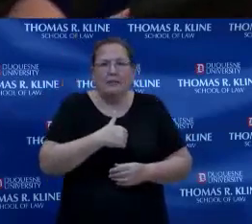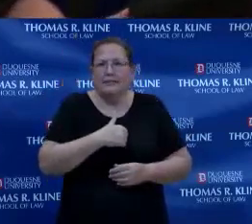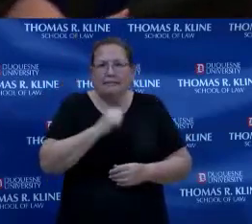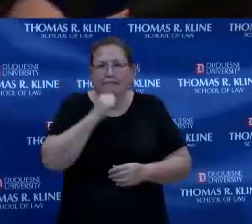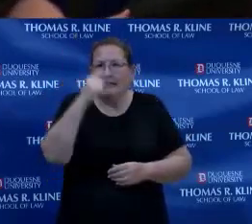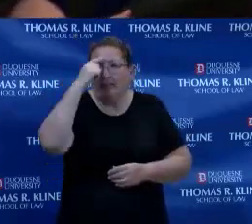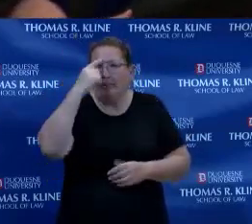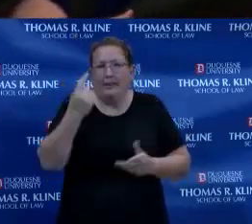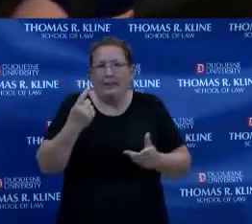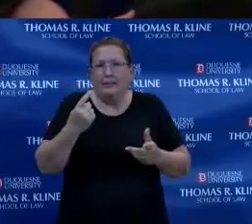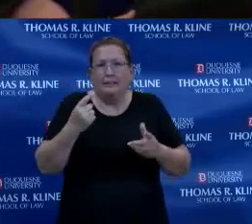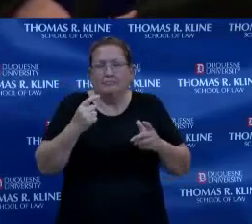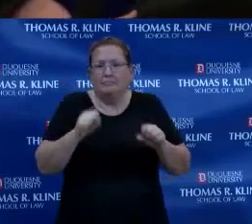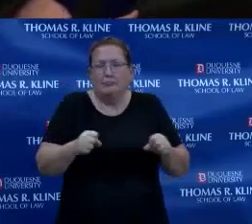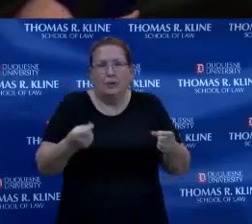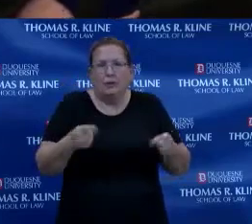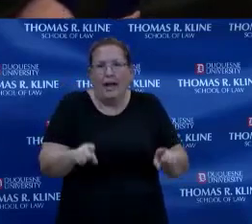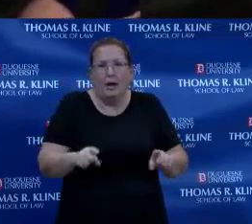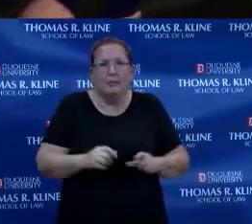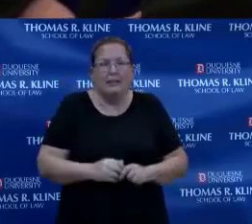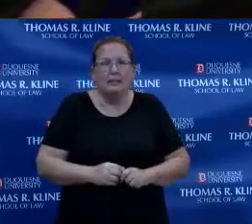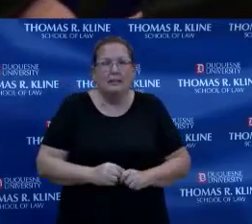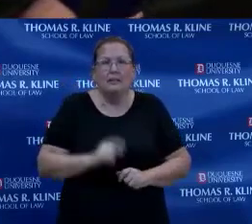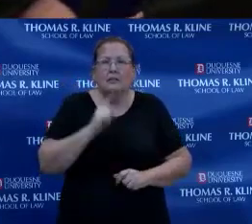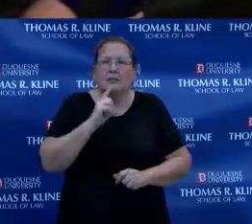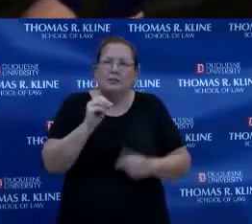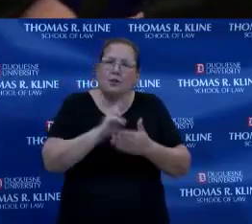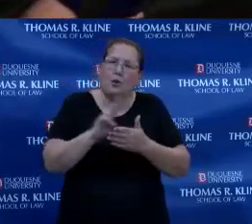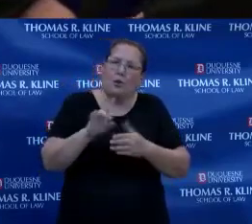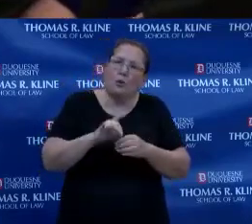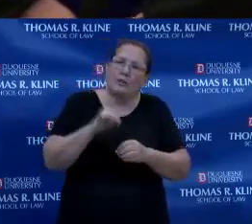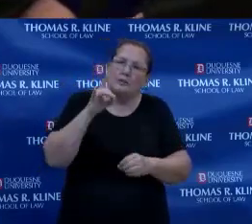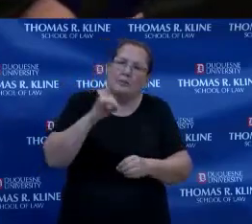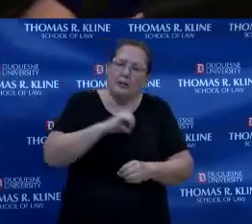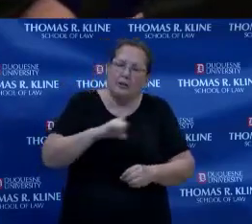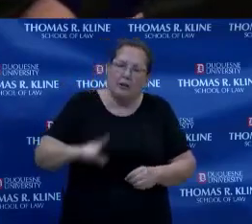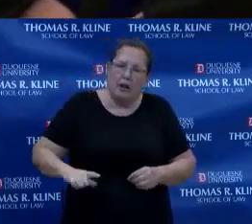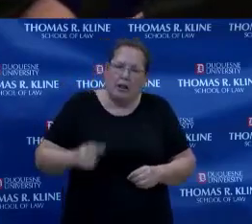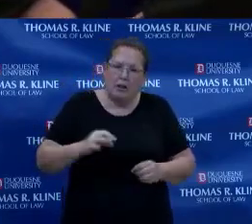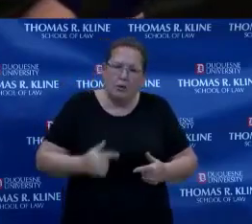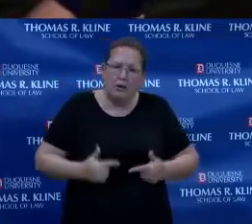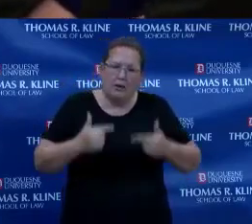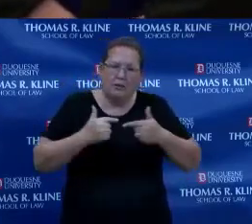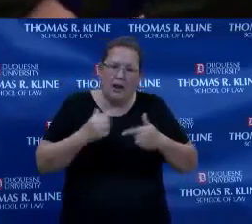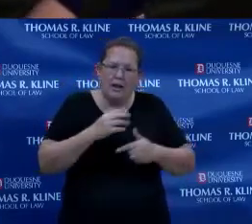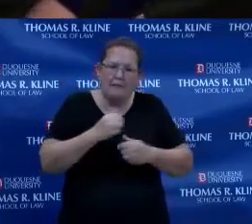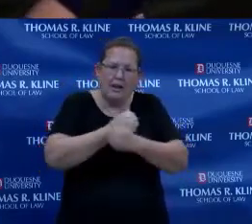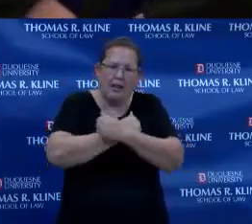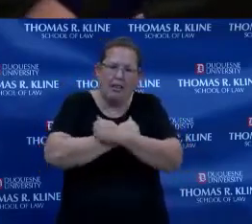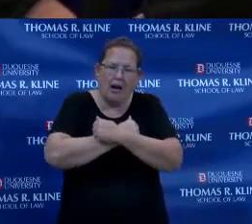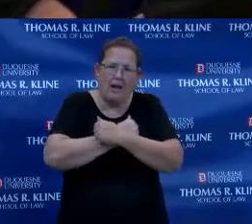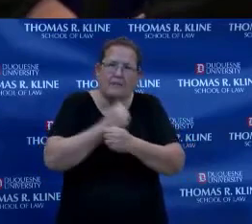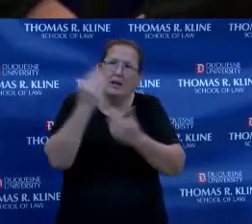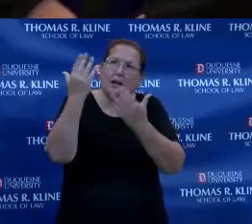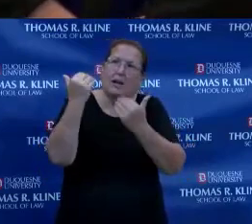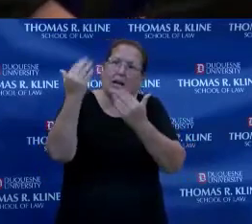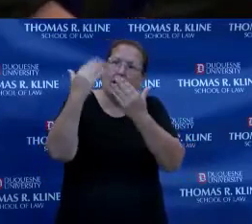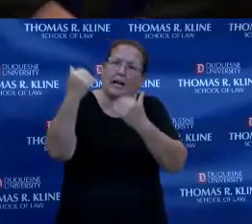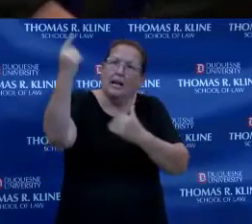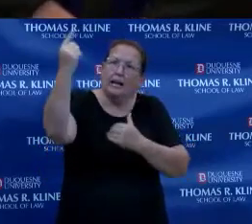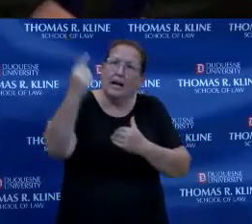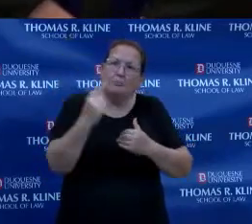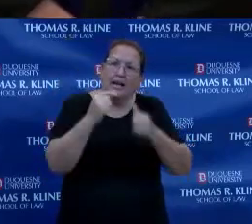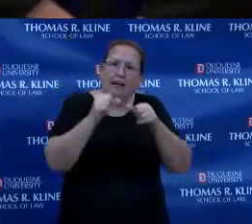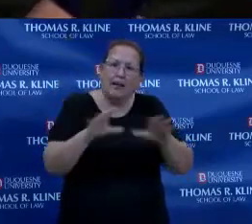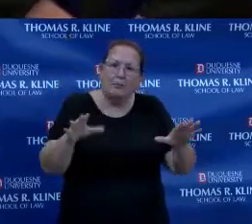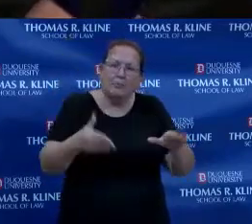possible. So, Holy Spirit, Lord of life and of love, come now and bless this